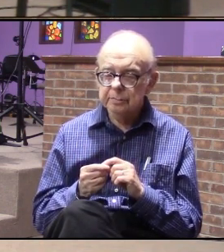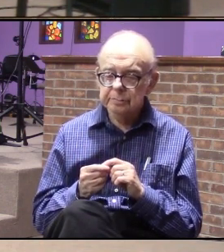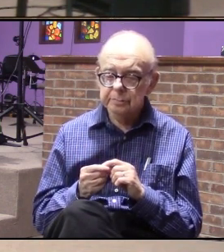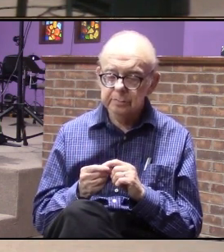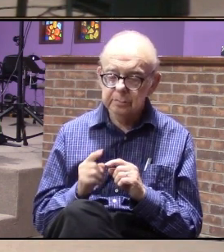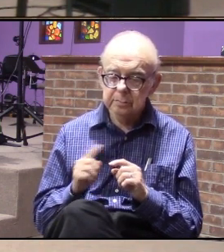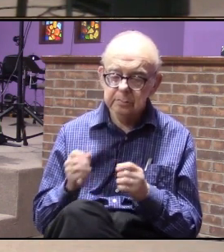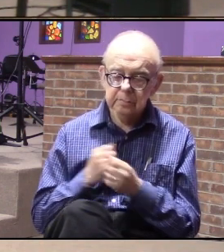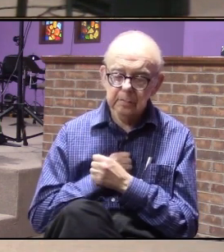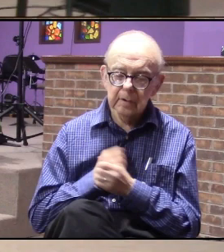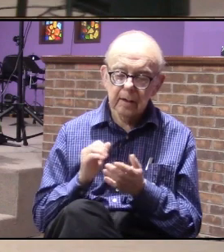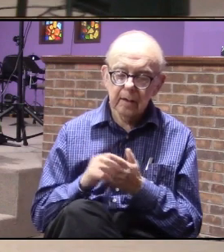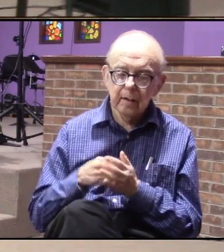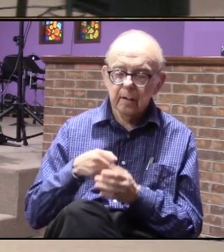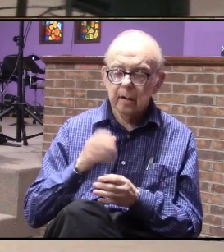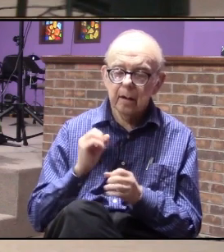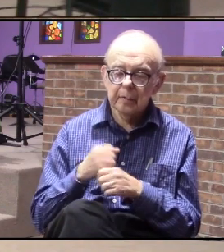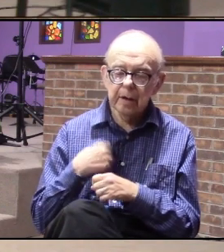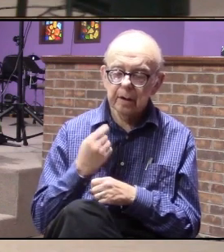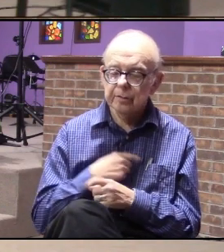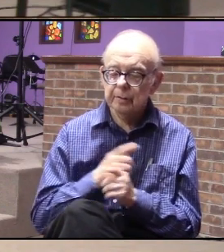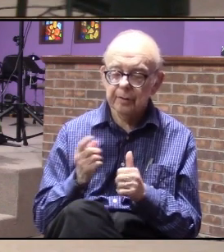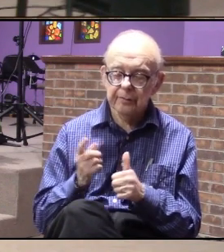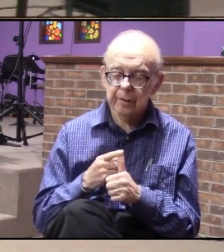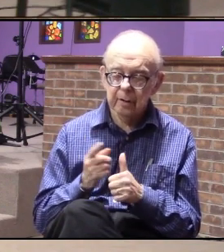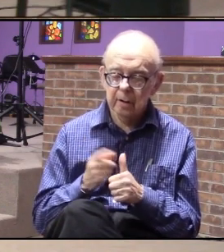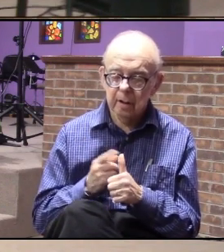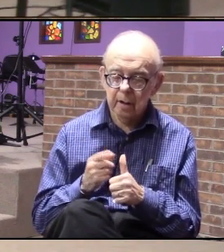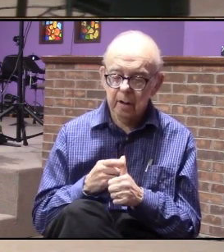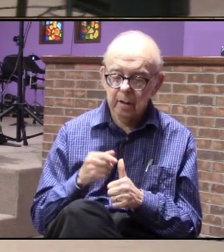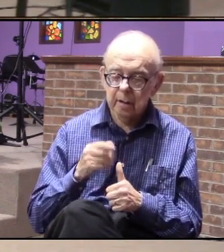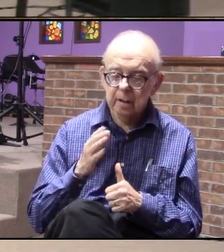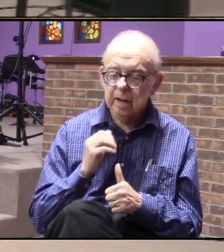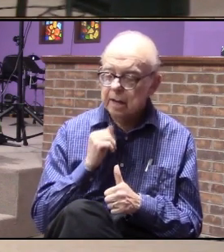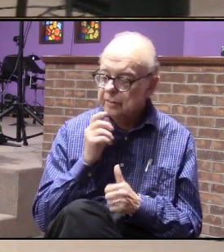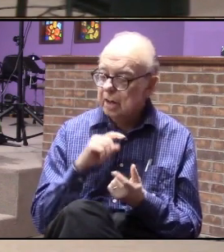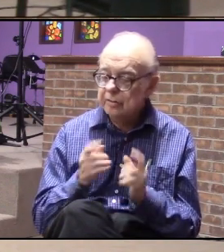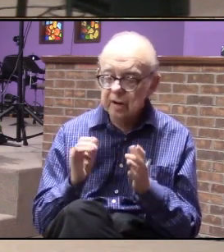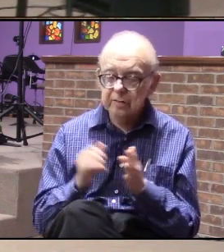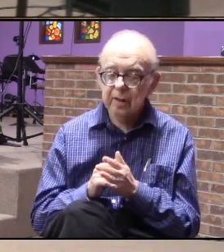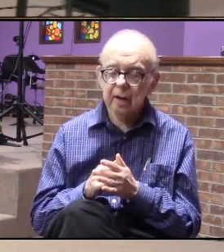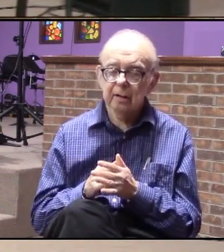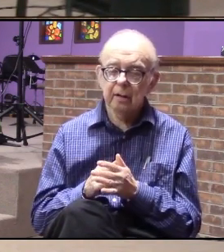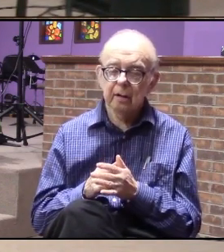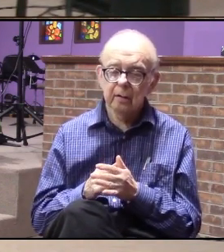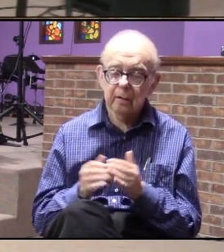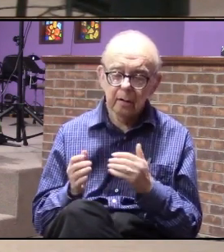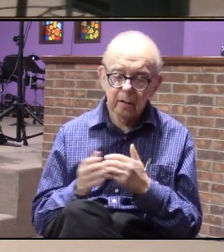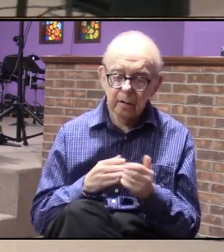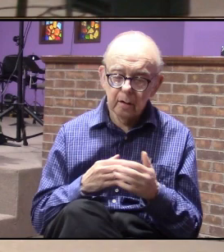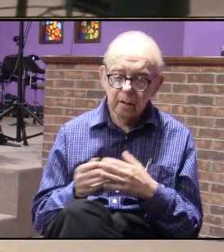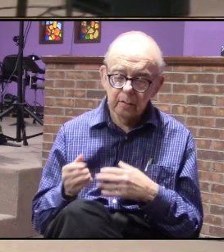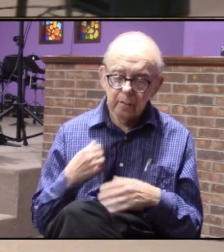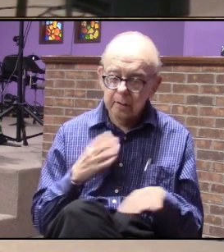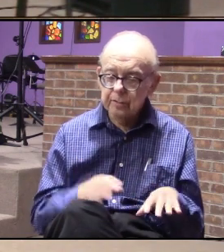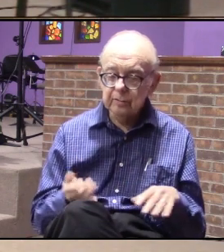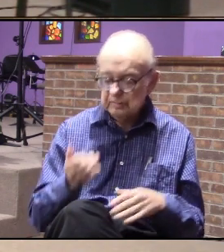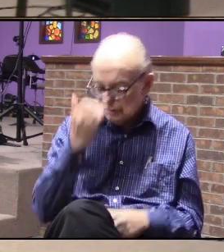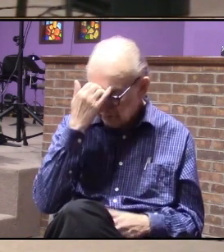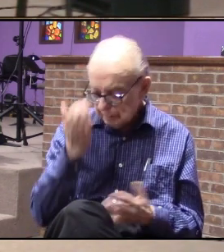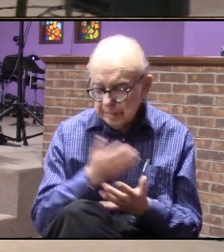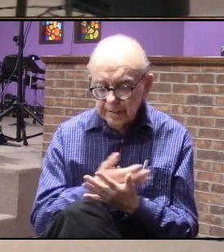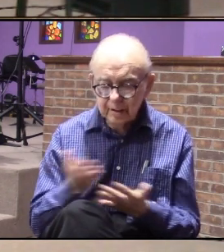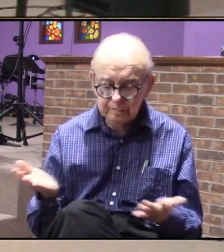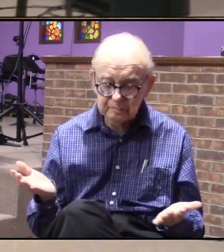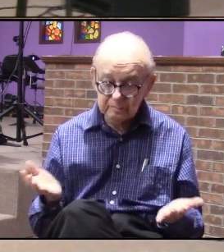The love that he created us with in the very beginning, he has not changed. Even though we do stupid